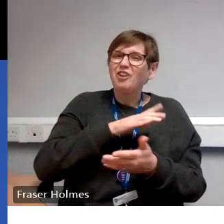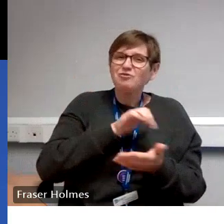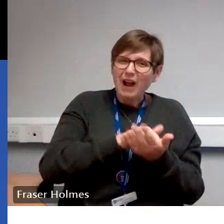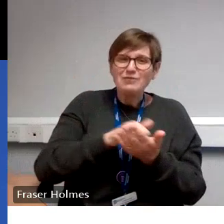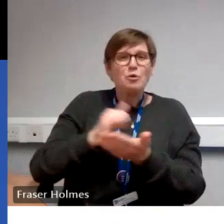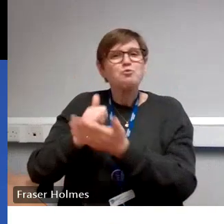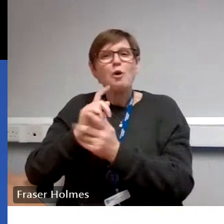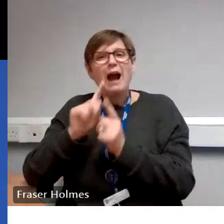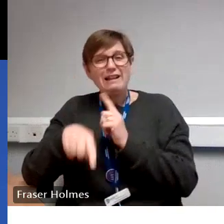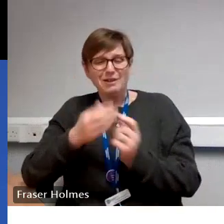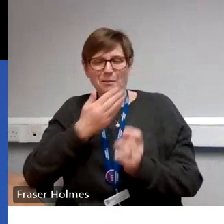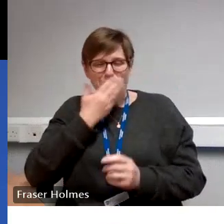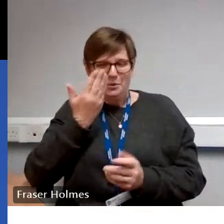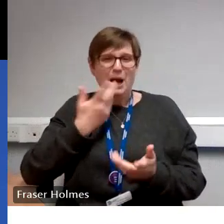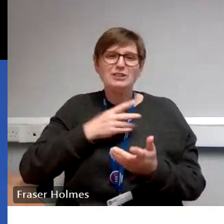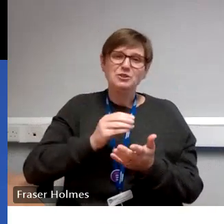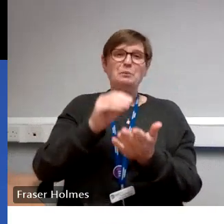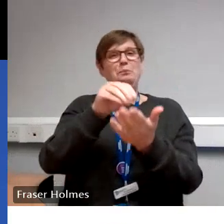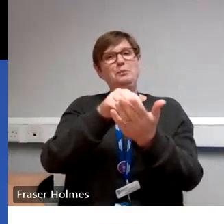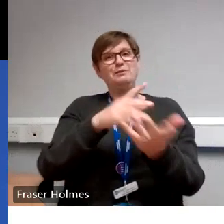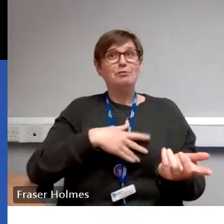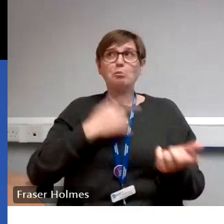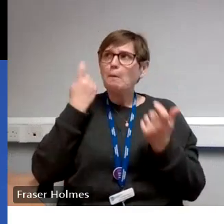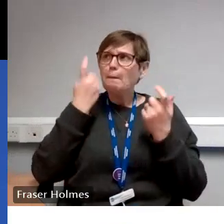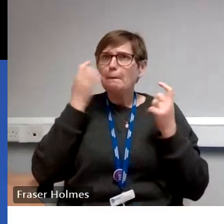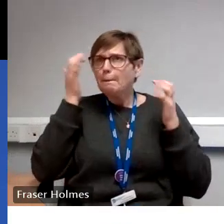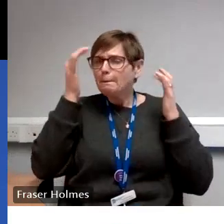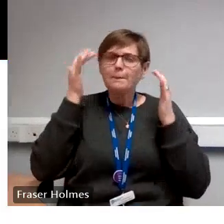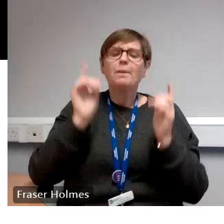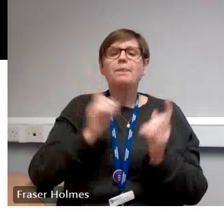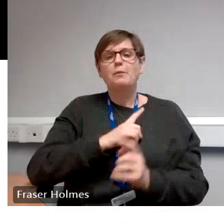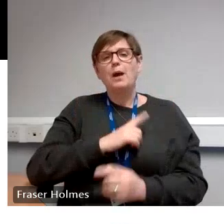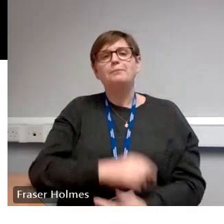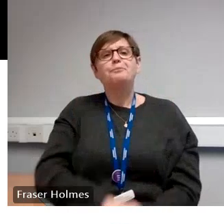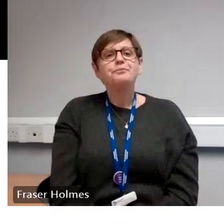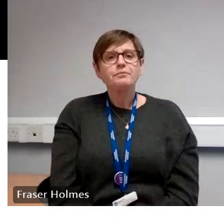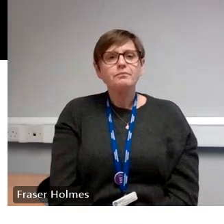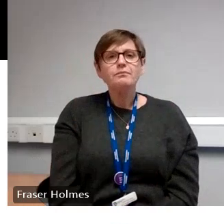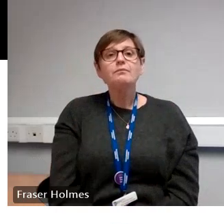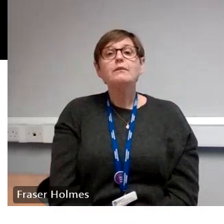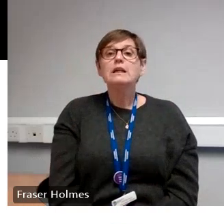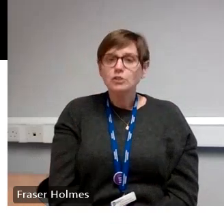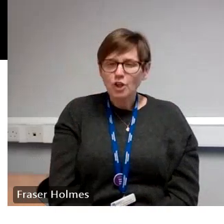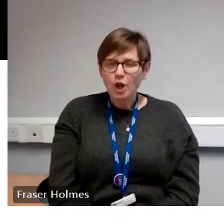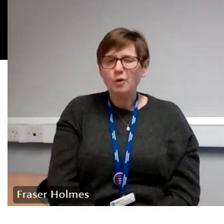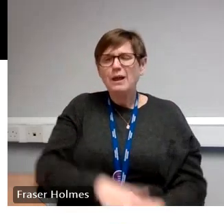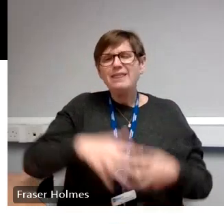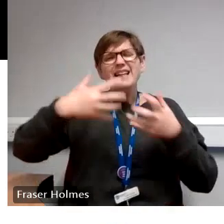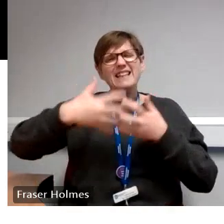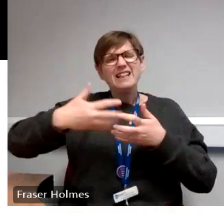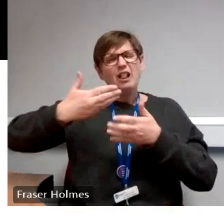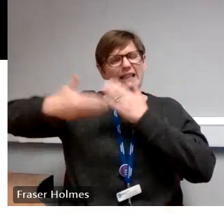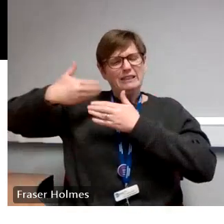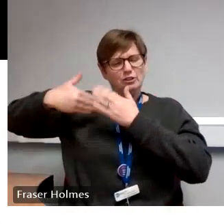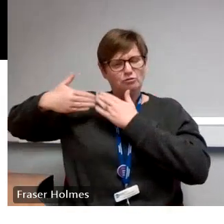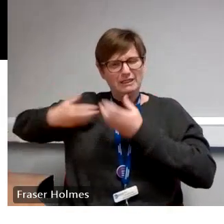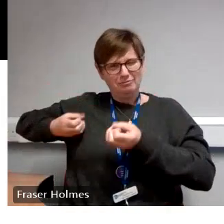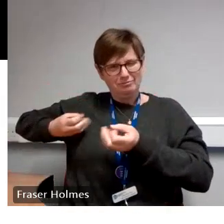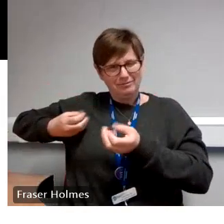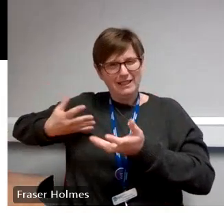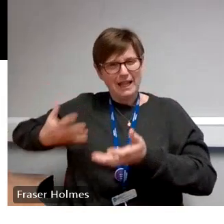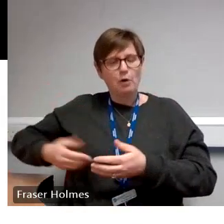there. I just put it in there to get you thinking. So a little bit of the technical history now. So